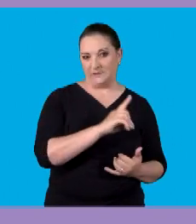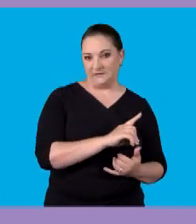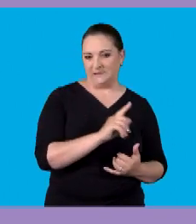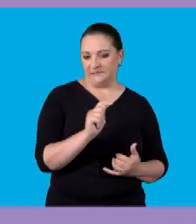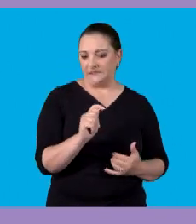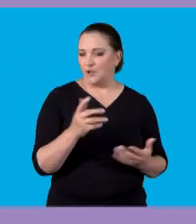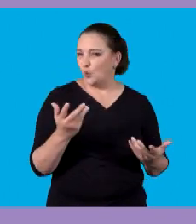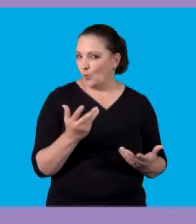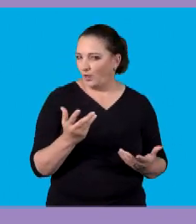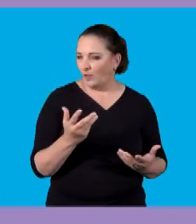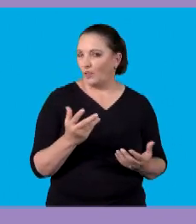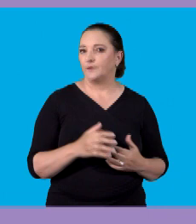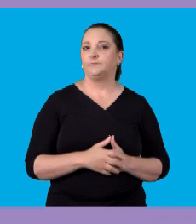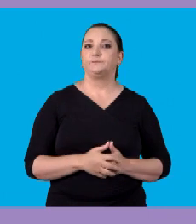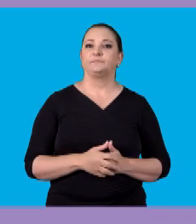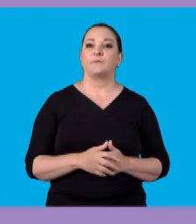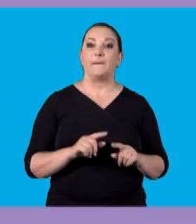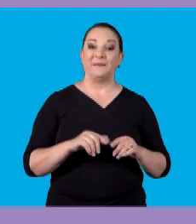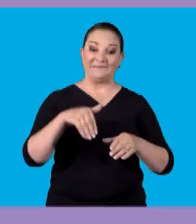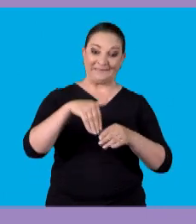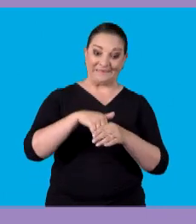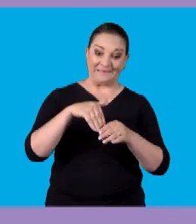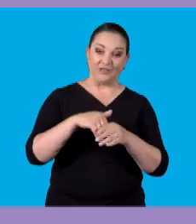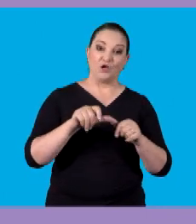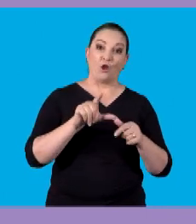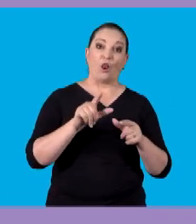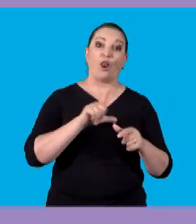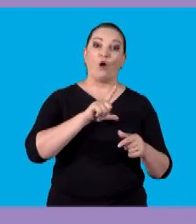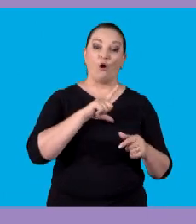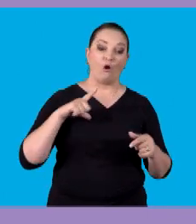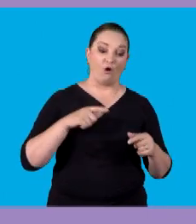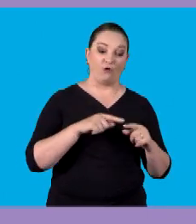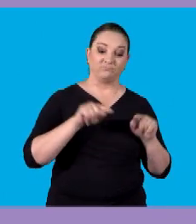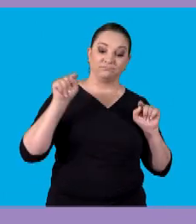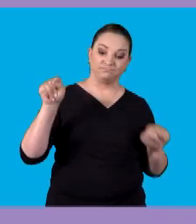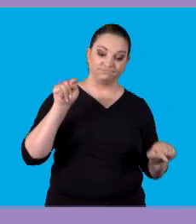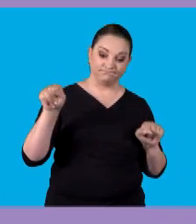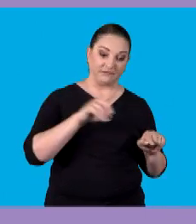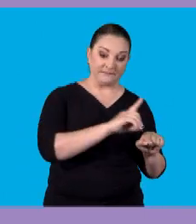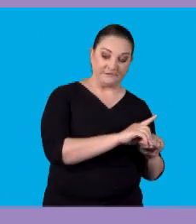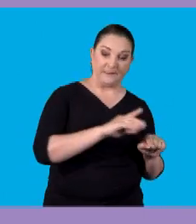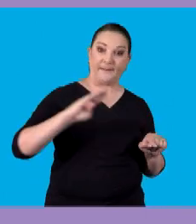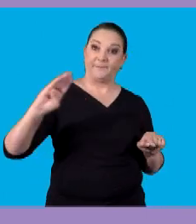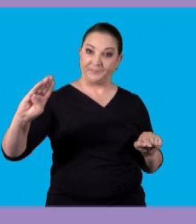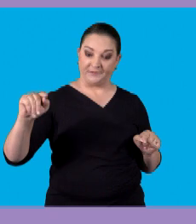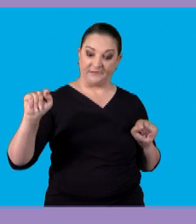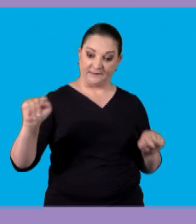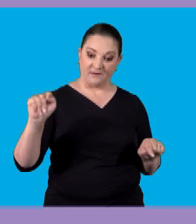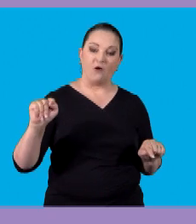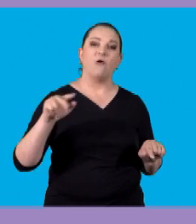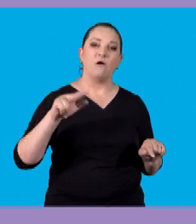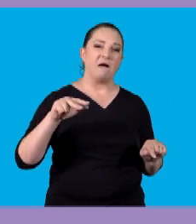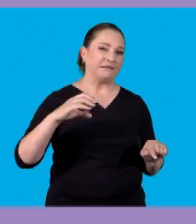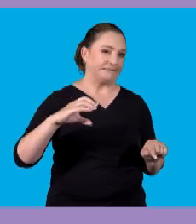DT is part of DB. And we have been given the length of DB,